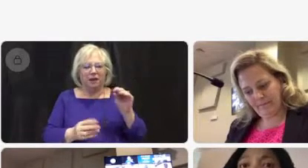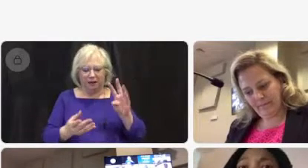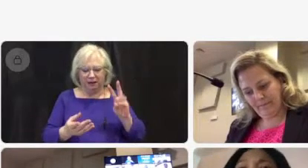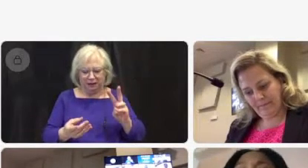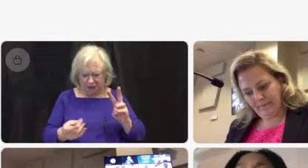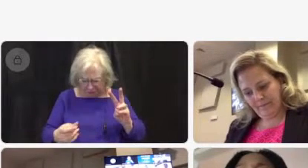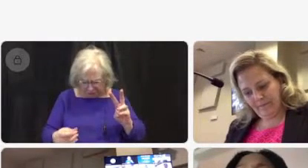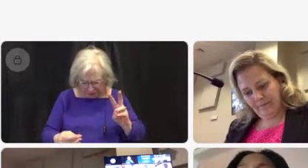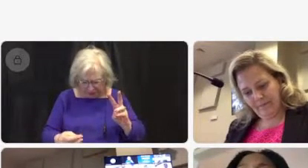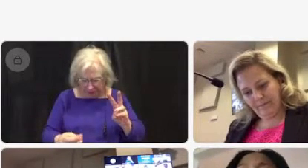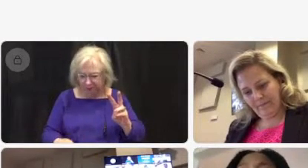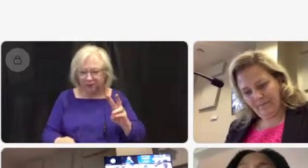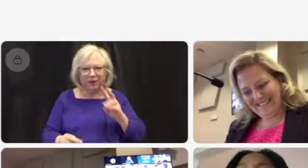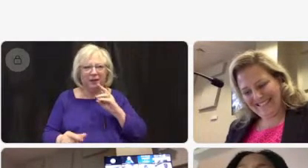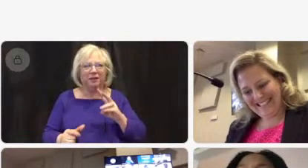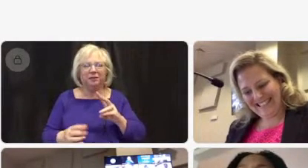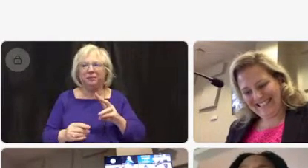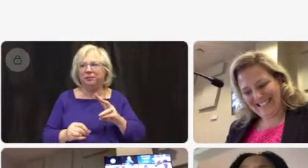a charging cord over here.